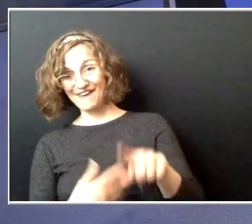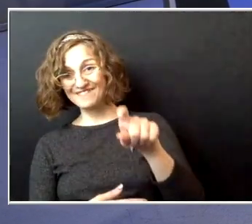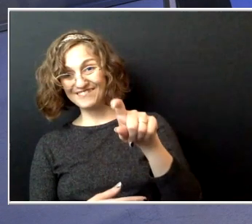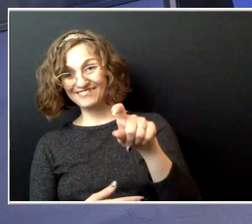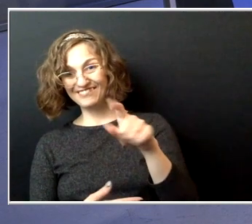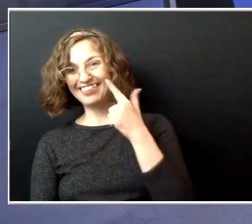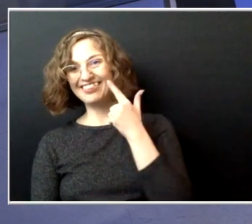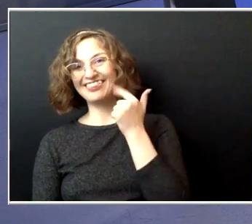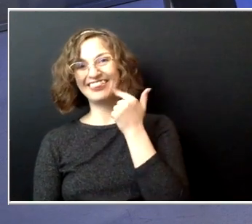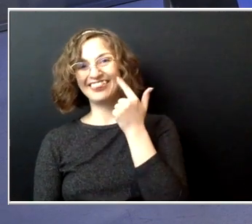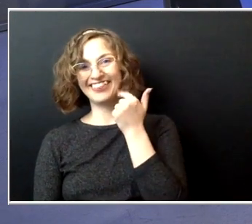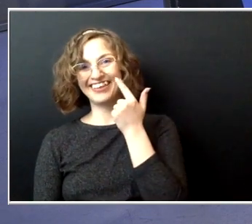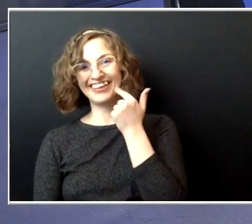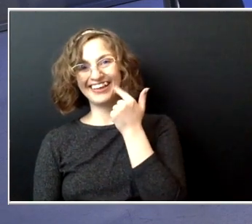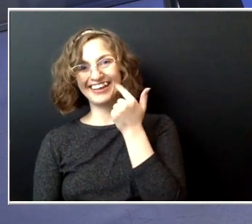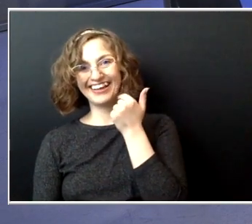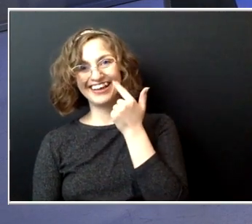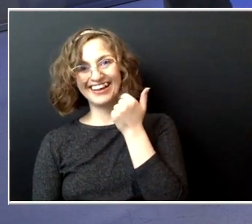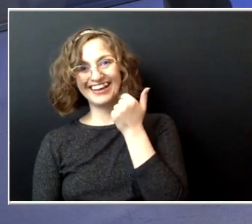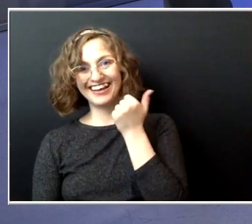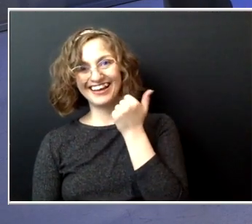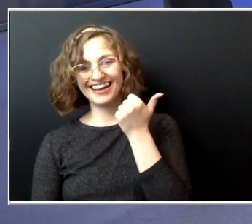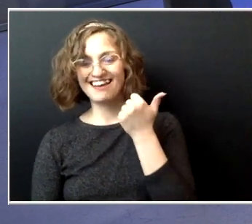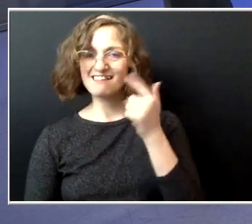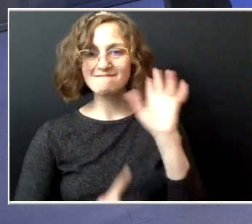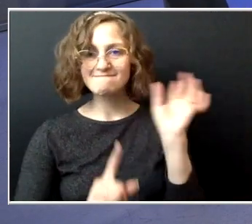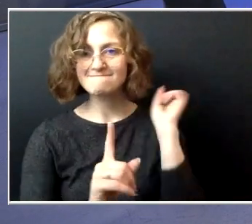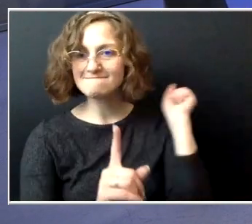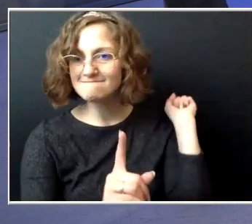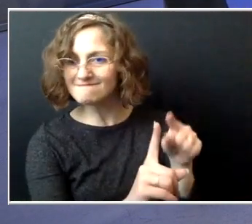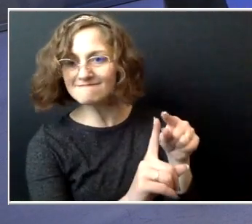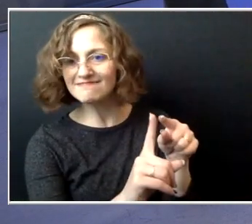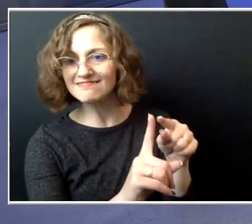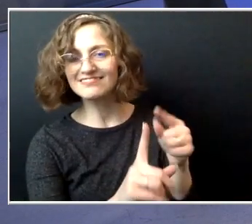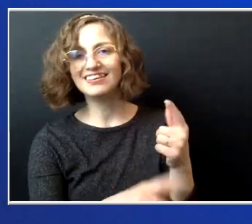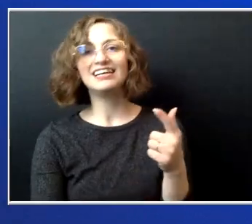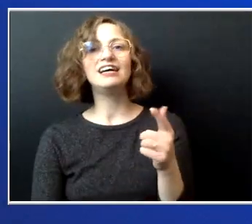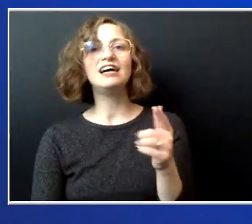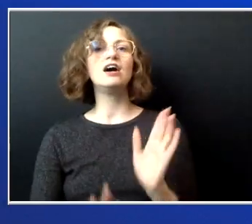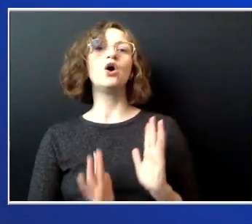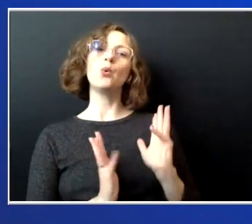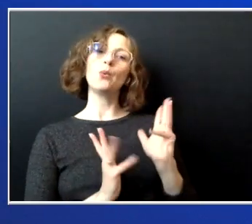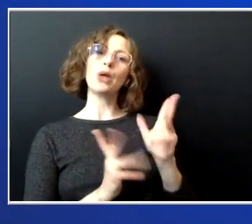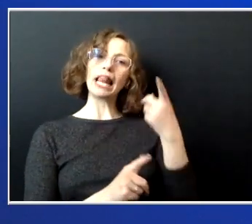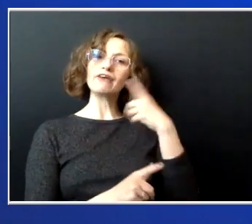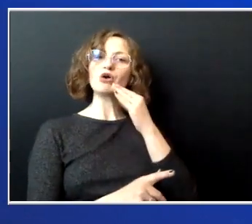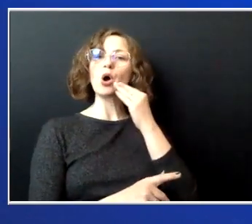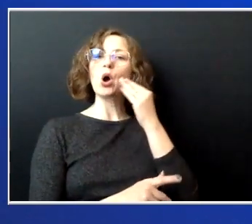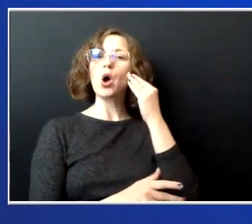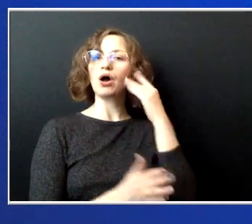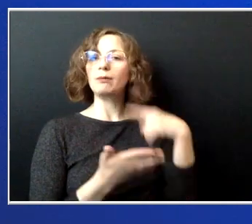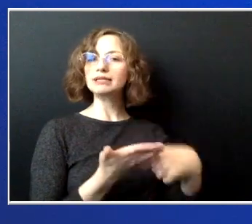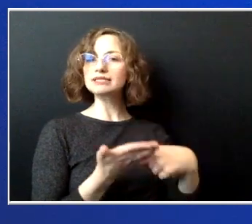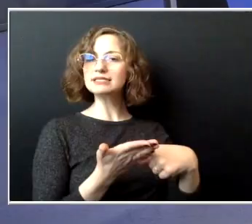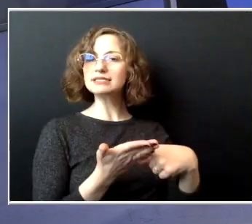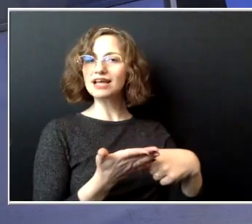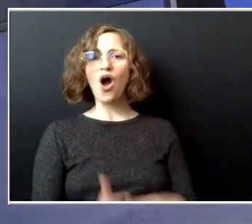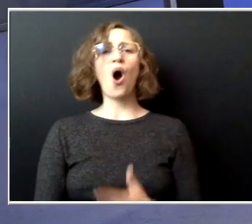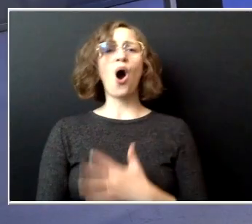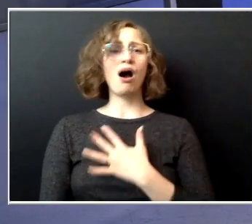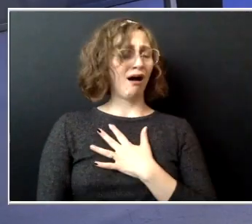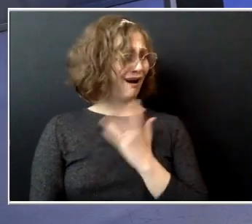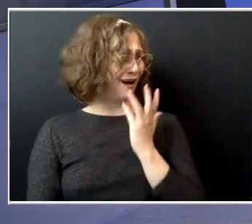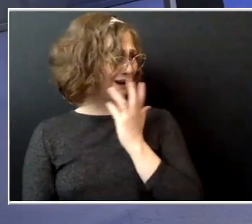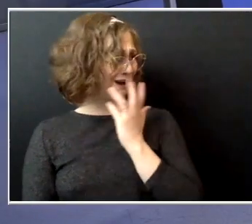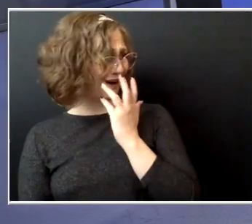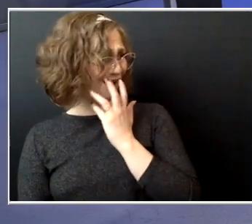How do you like that? Spot on, people. We will leave that for home to discuss. Oh, but